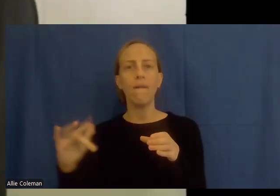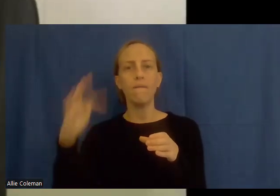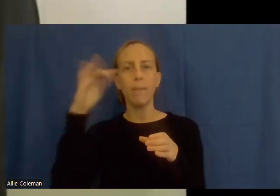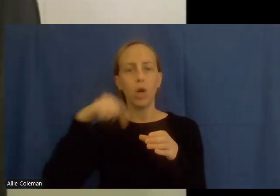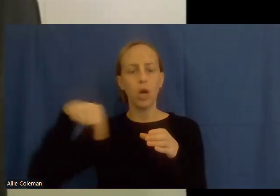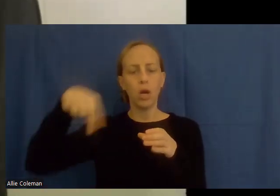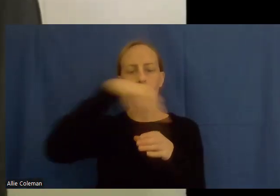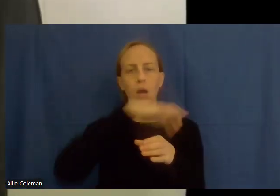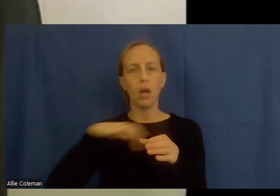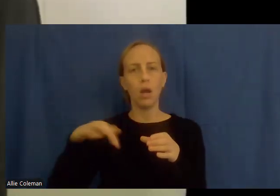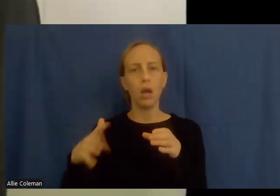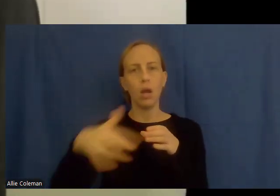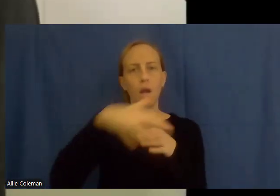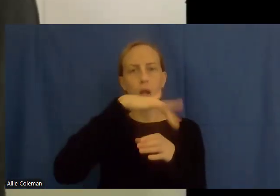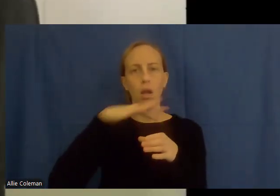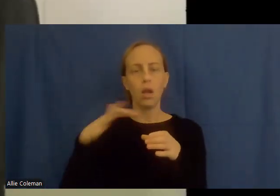can